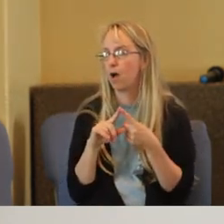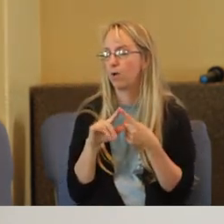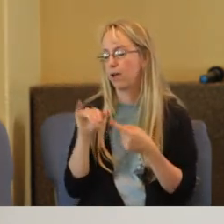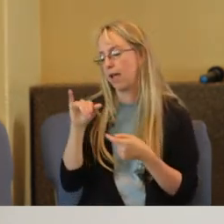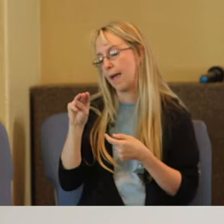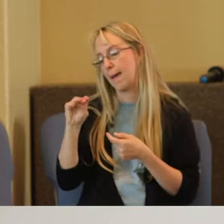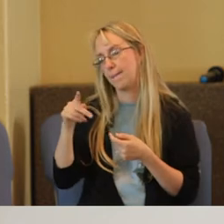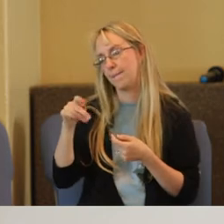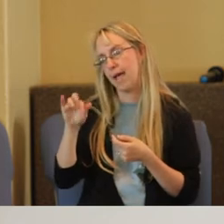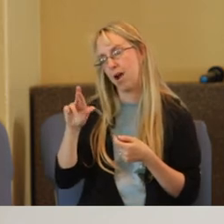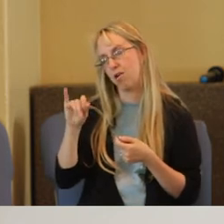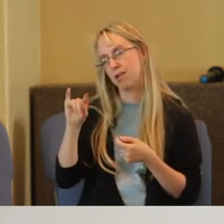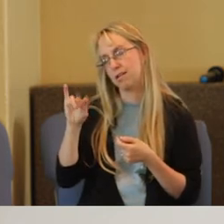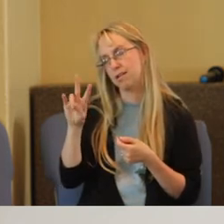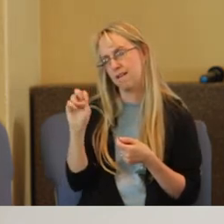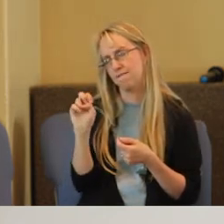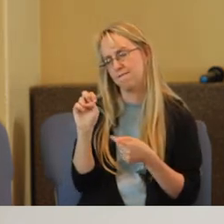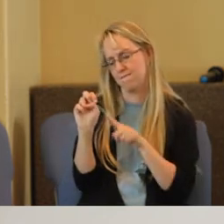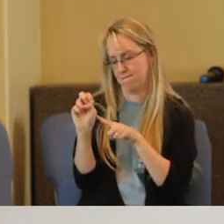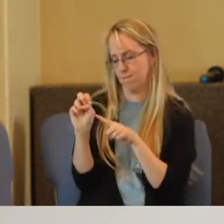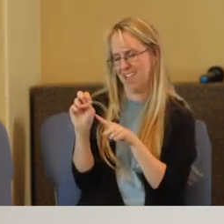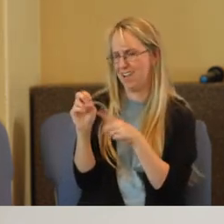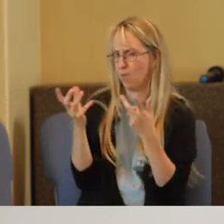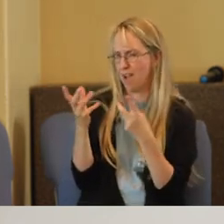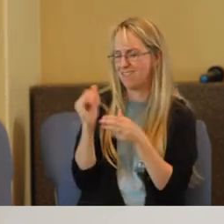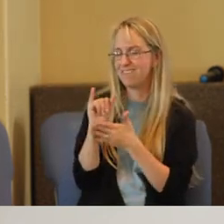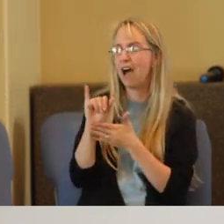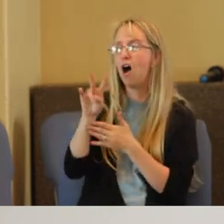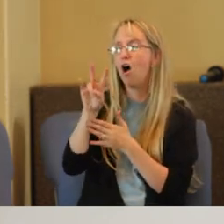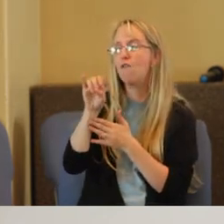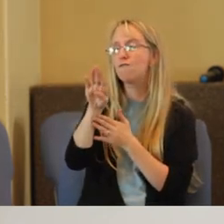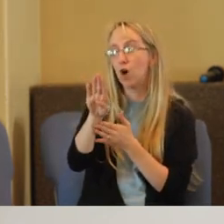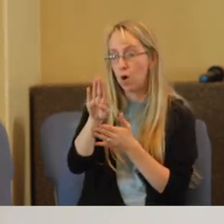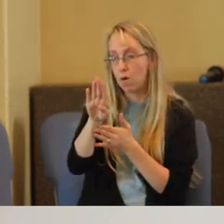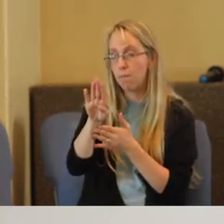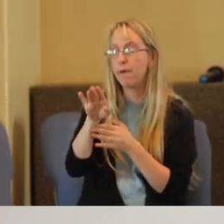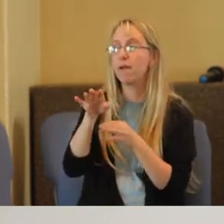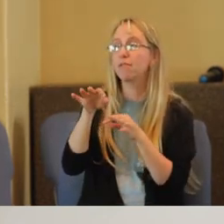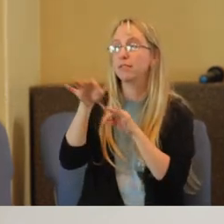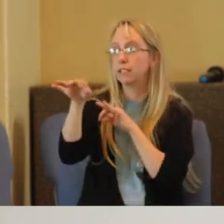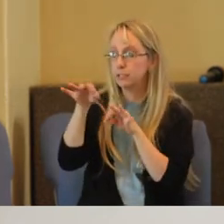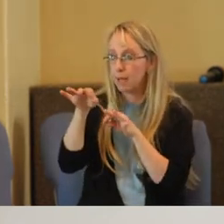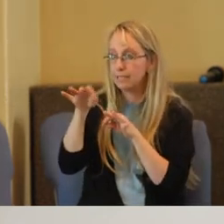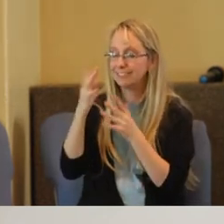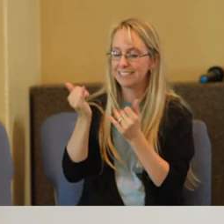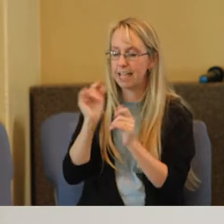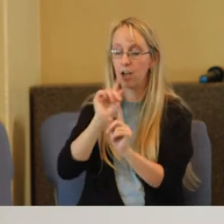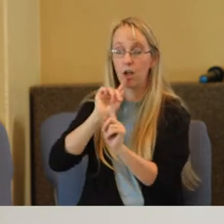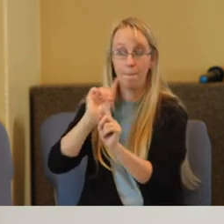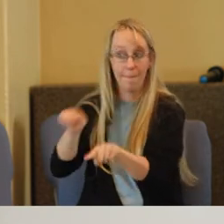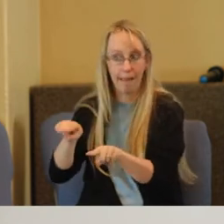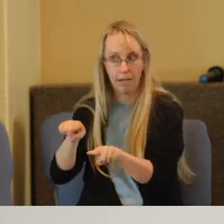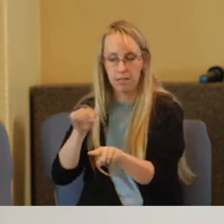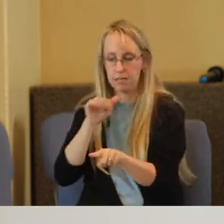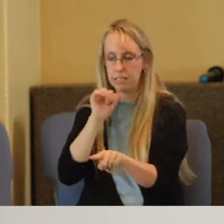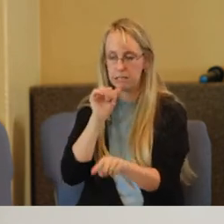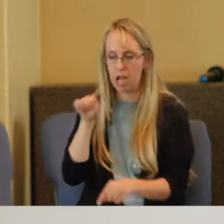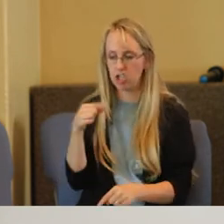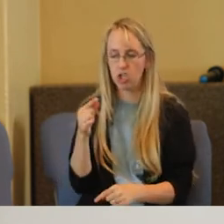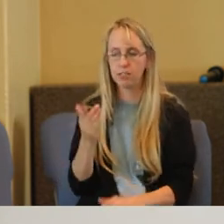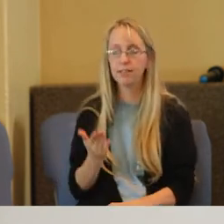imperatives. Imperatives are verbs that tell us it's like a command. It's not